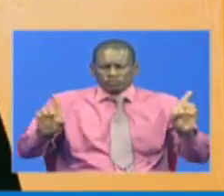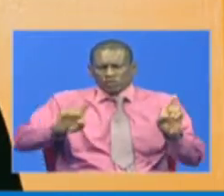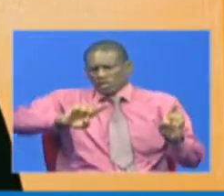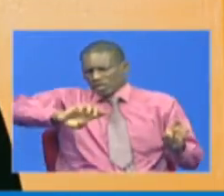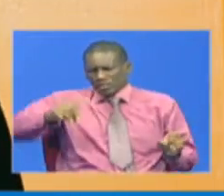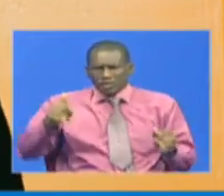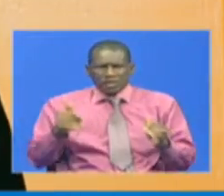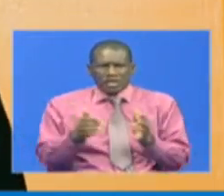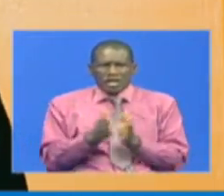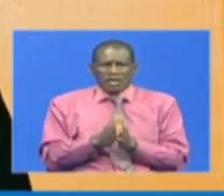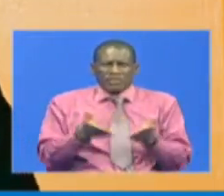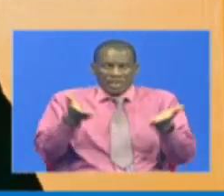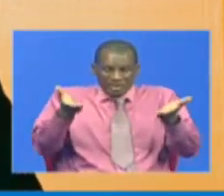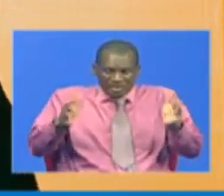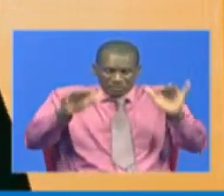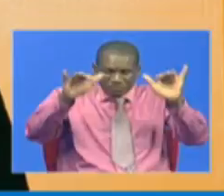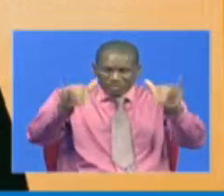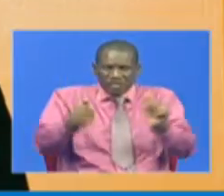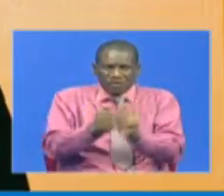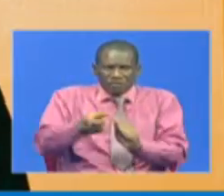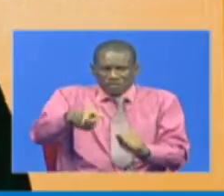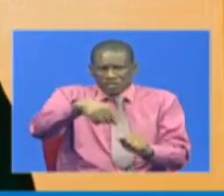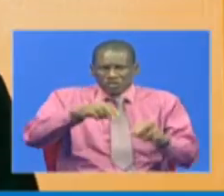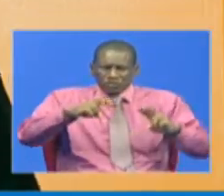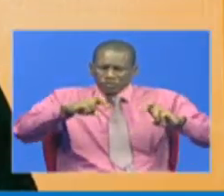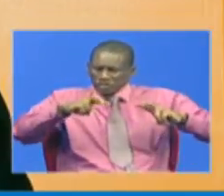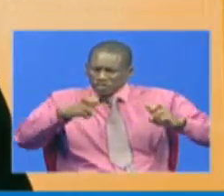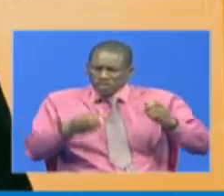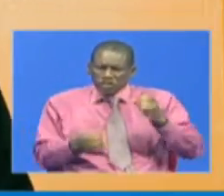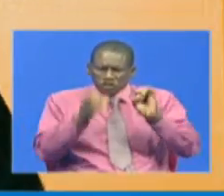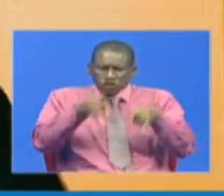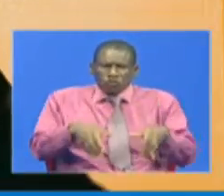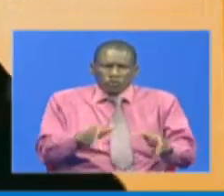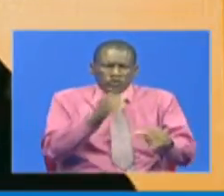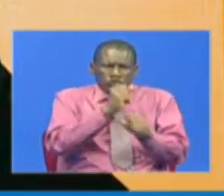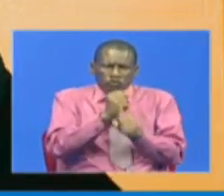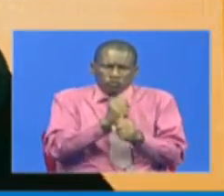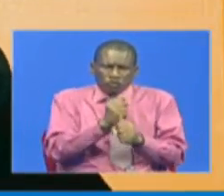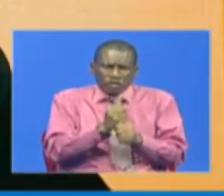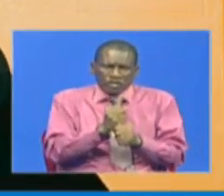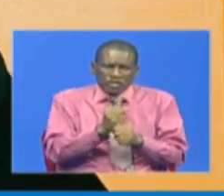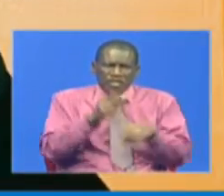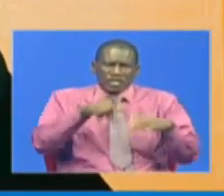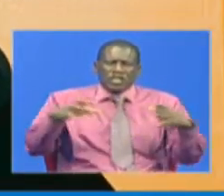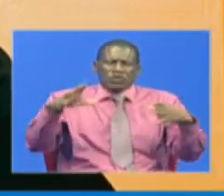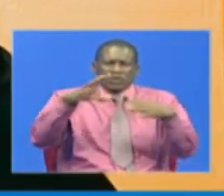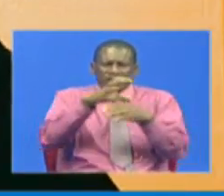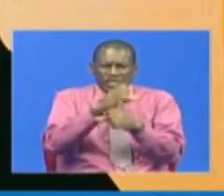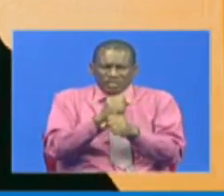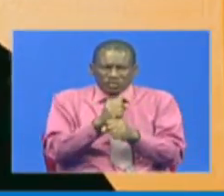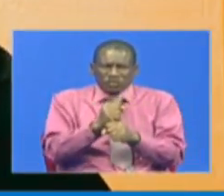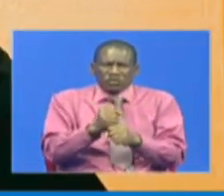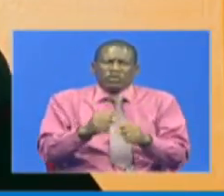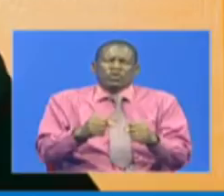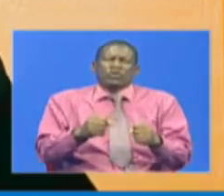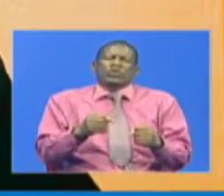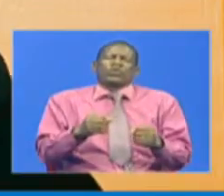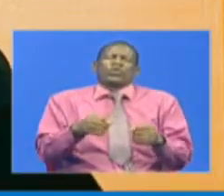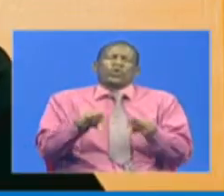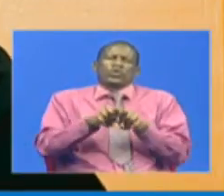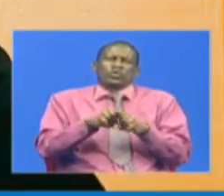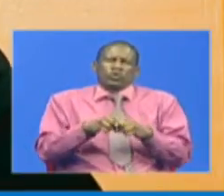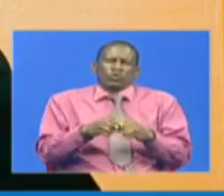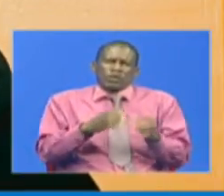actually here to stay, we need to look at new ways of operating in organizations. We actually need to re-engineer